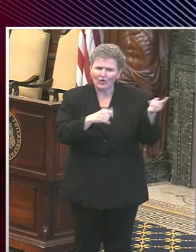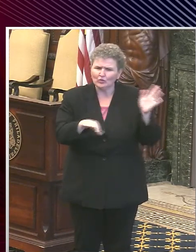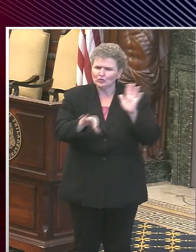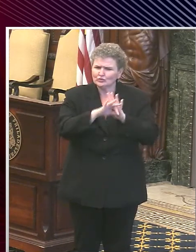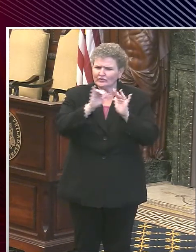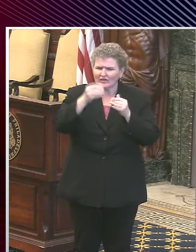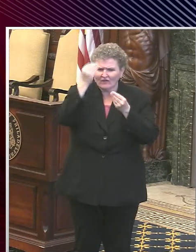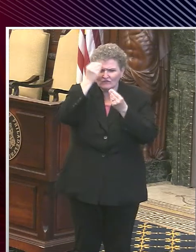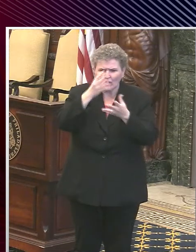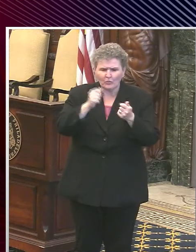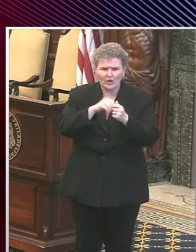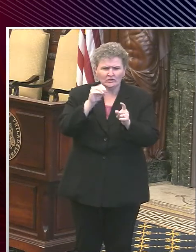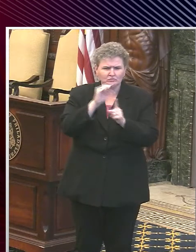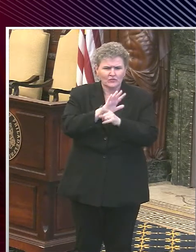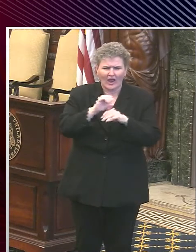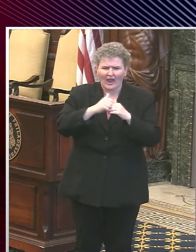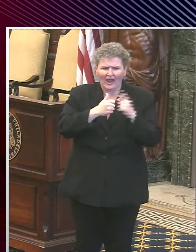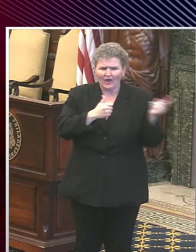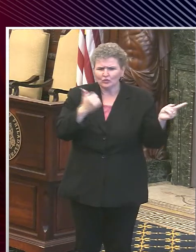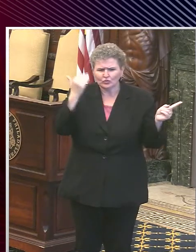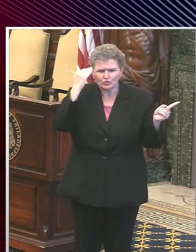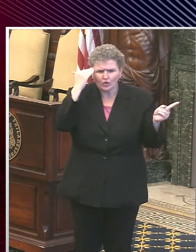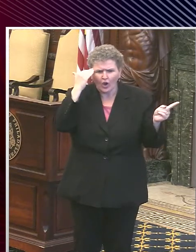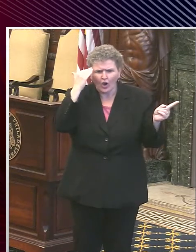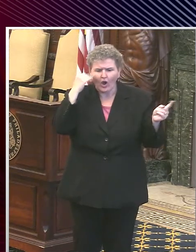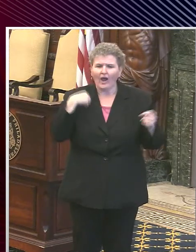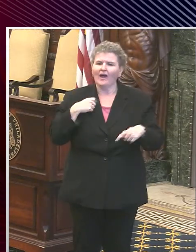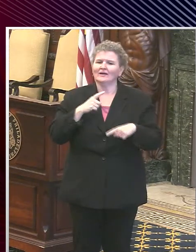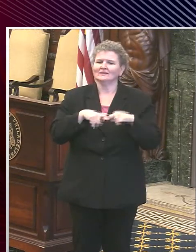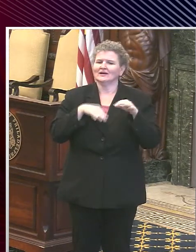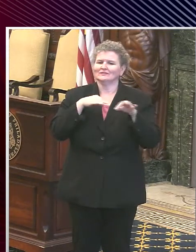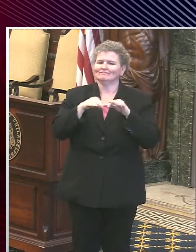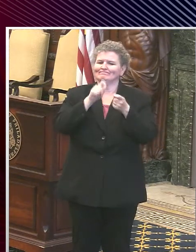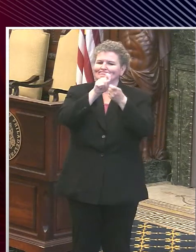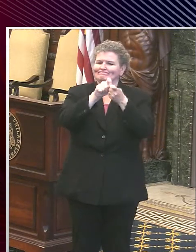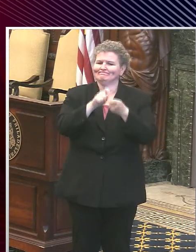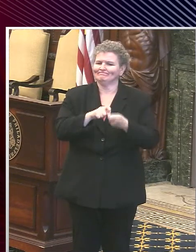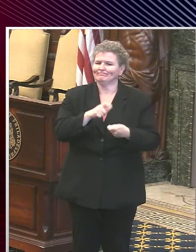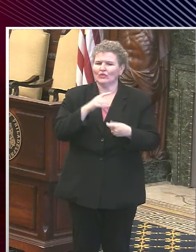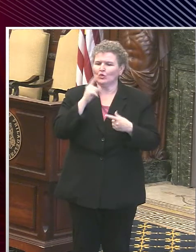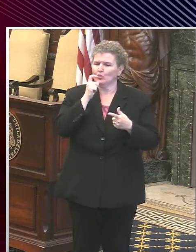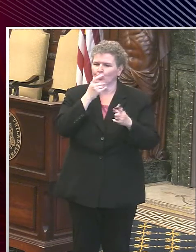to COVID-19? I'm not going to get into the details of who, but